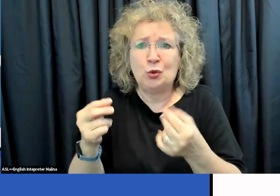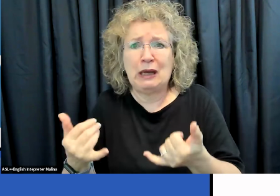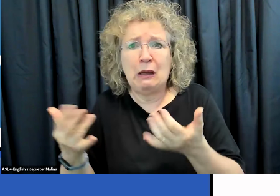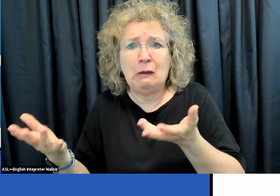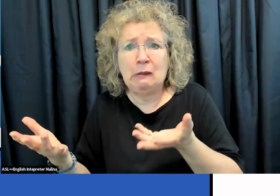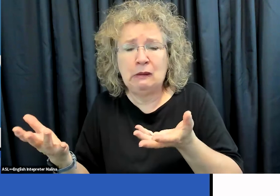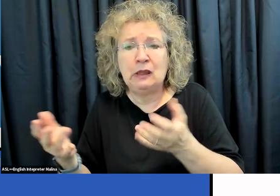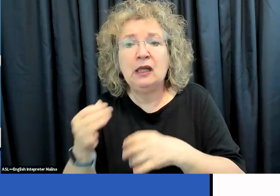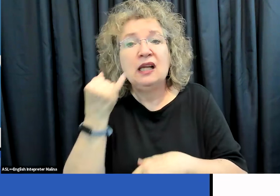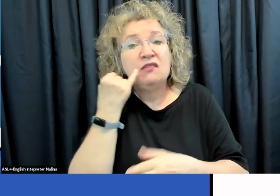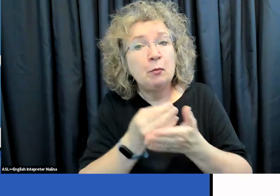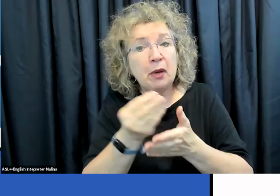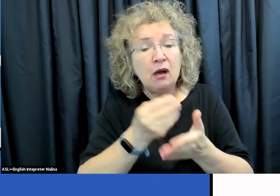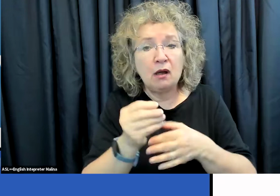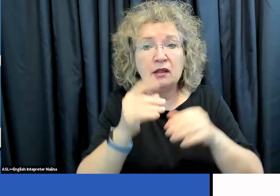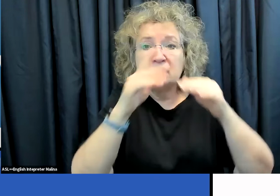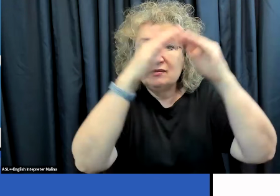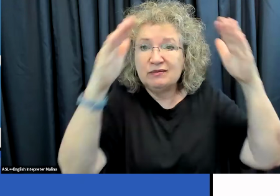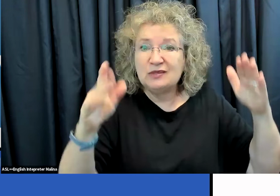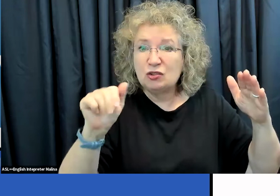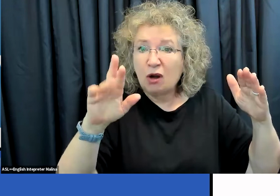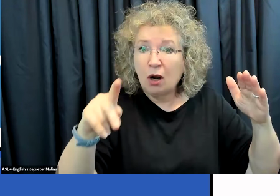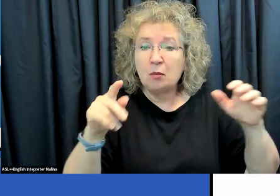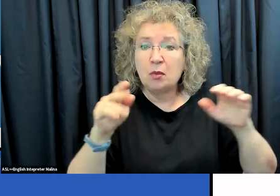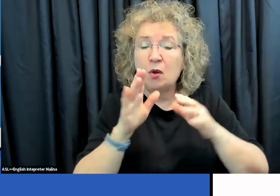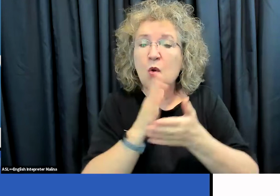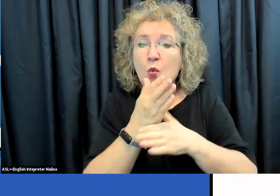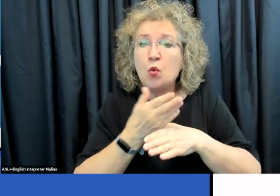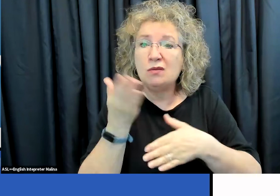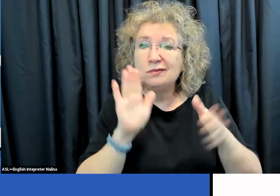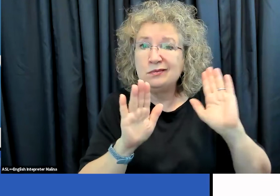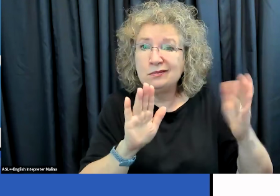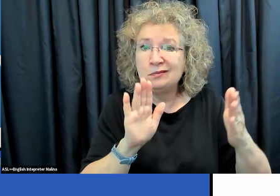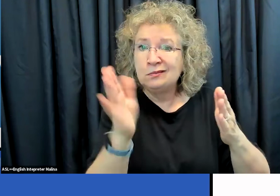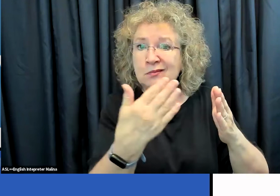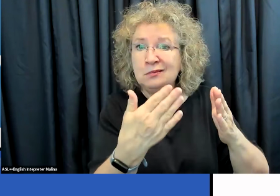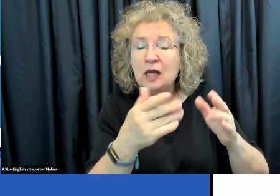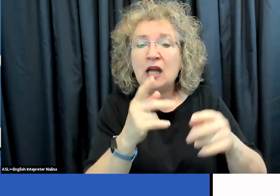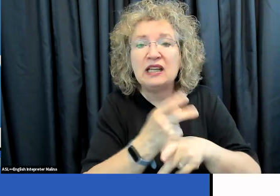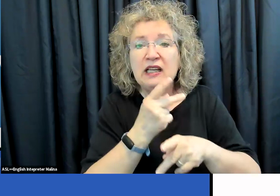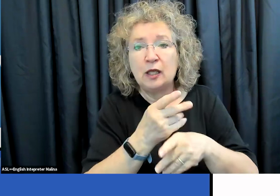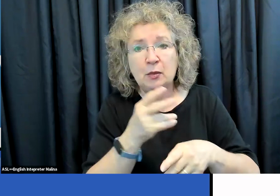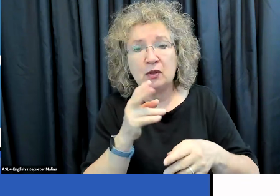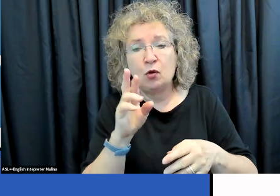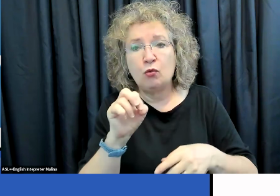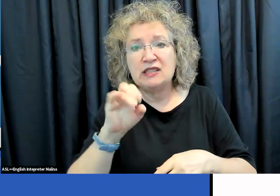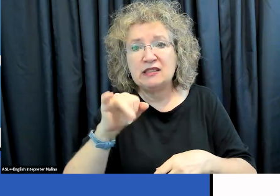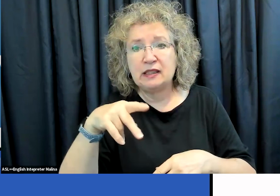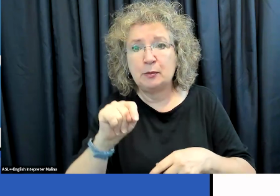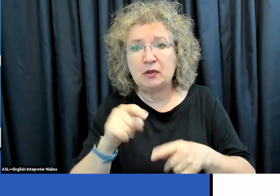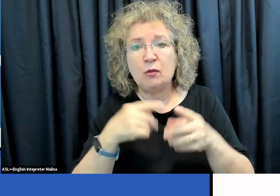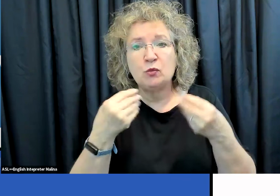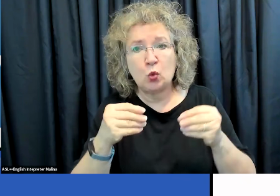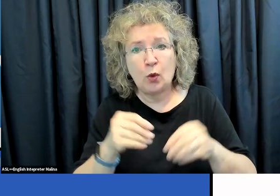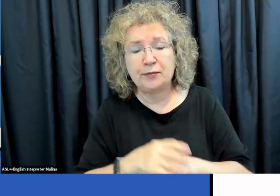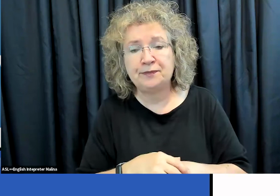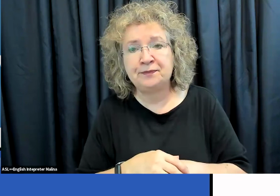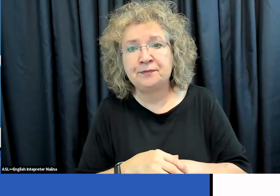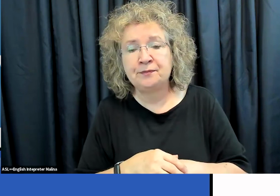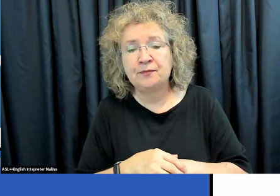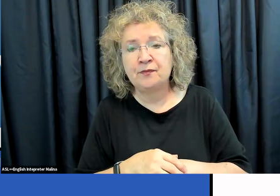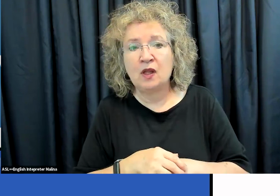purchases. Be sure to take photos of the damage and then give your adjuster time to assess